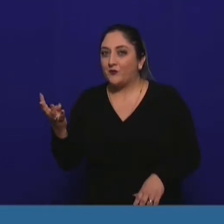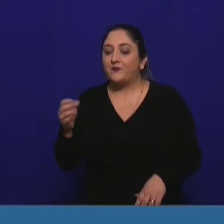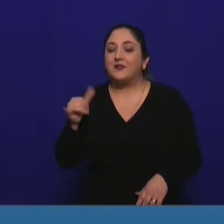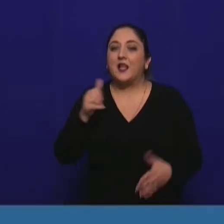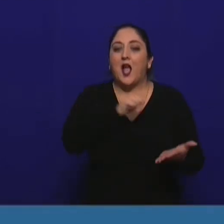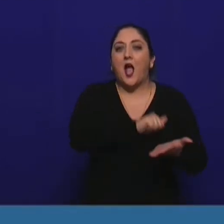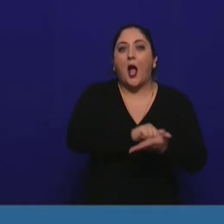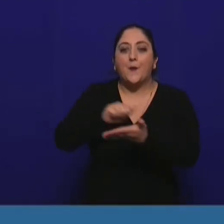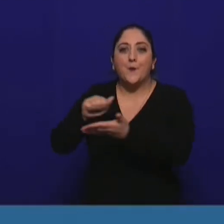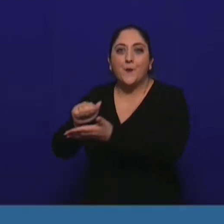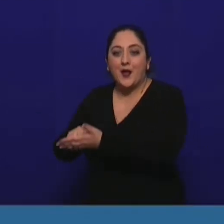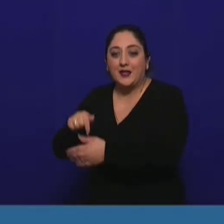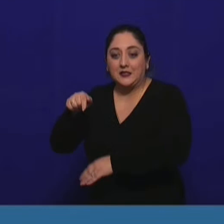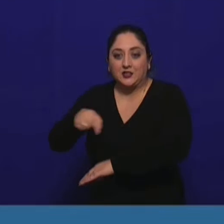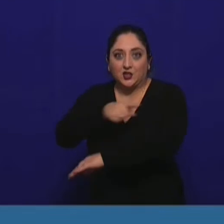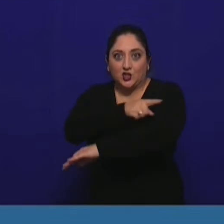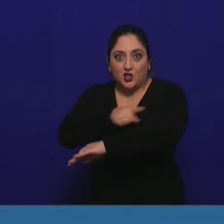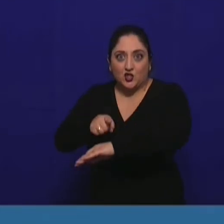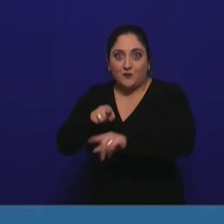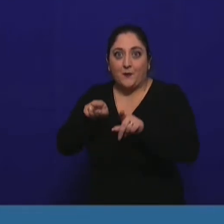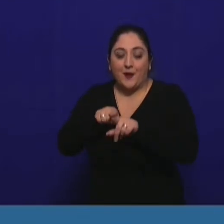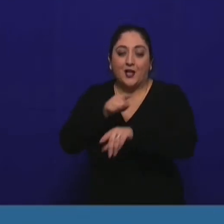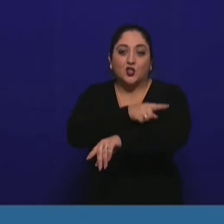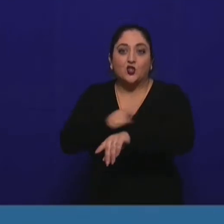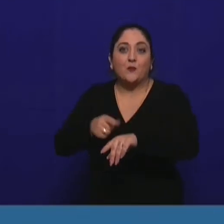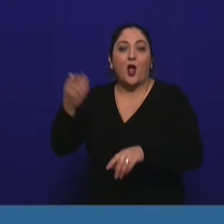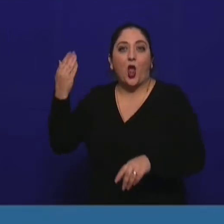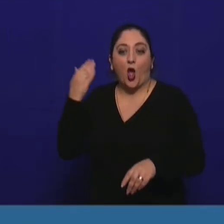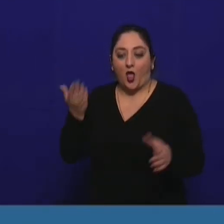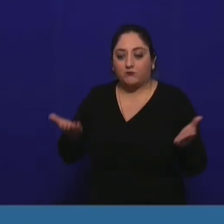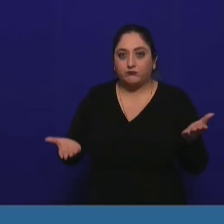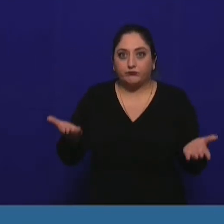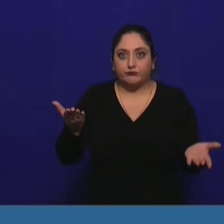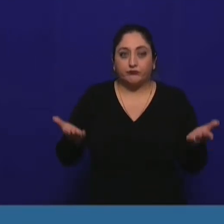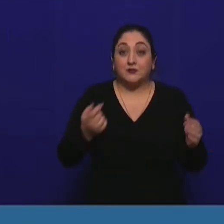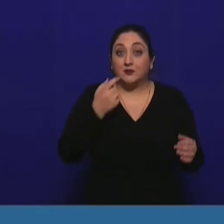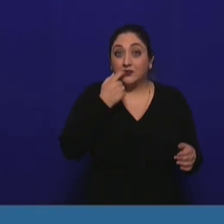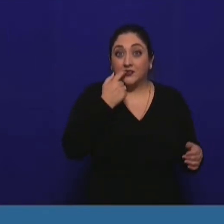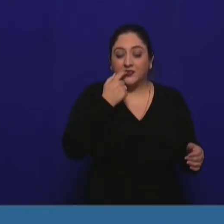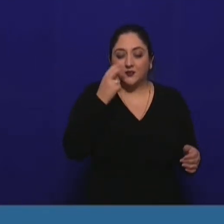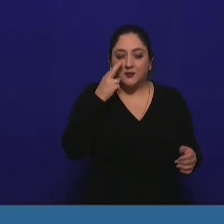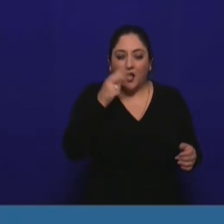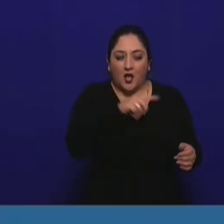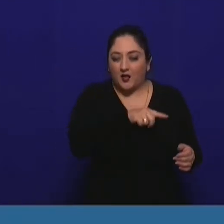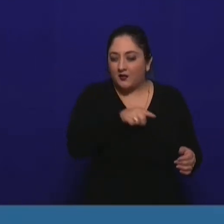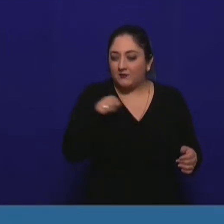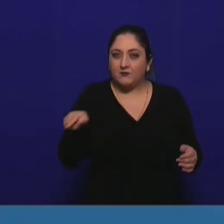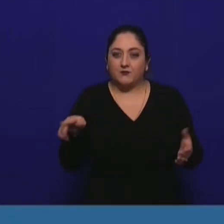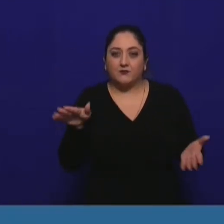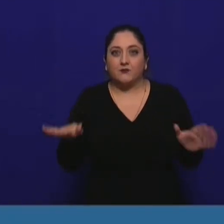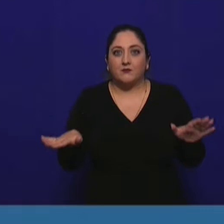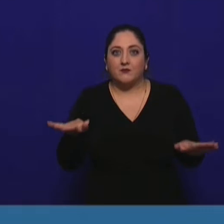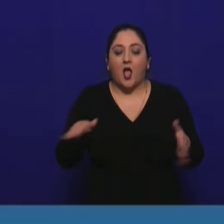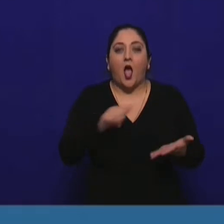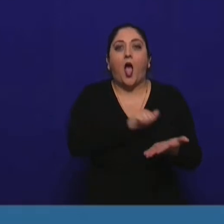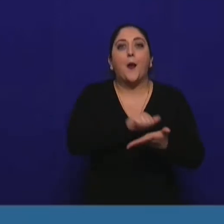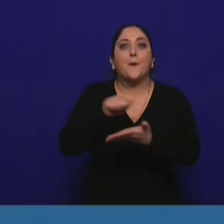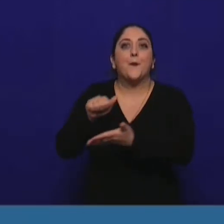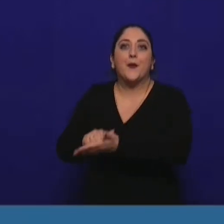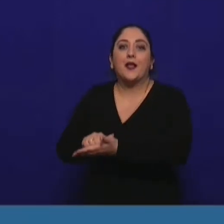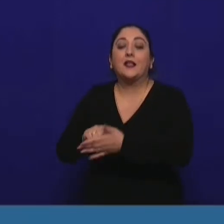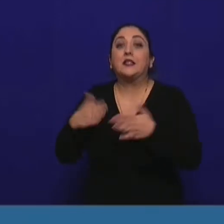inqabblu x'ġara mal-ġimgħa l-oħra bħala etajiet li hawnhekk huwa importanti ħafna meta nkoll tkun qed tara x'ikun l-impatt